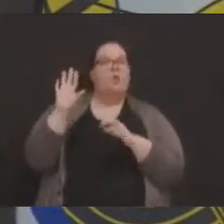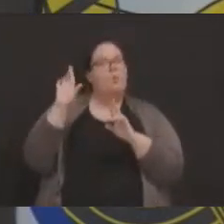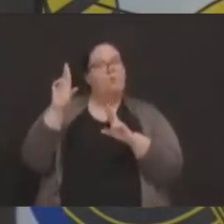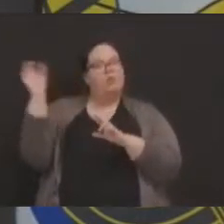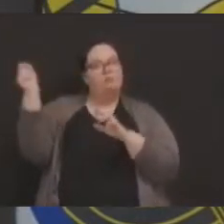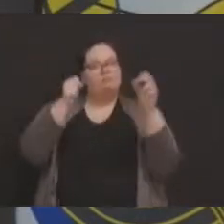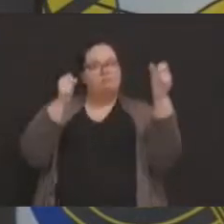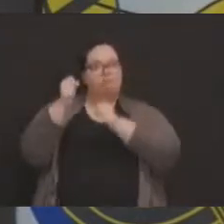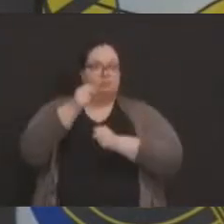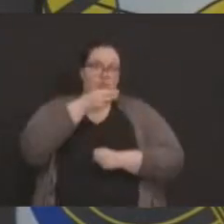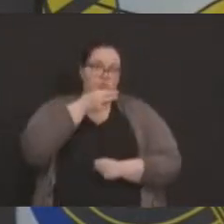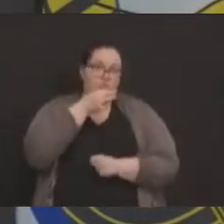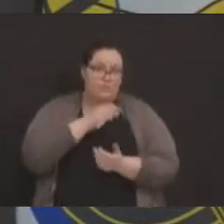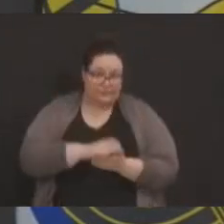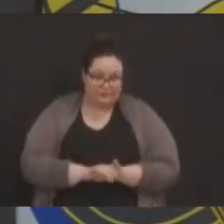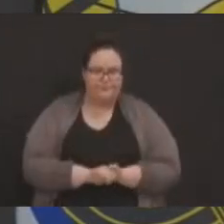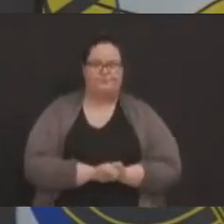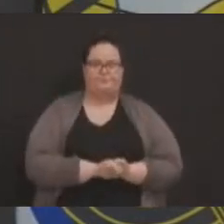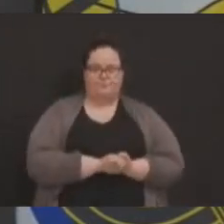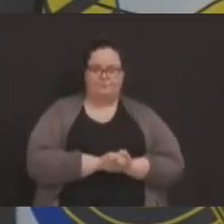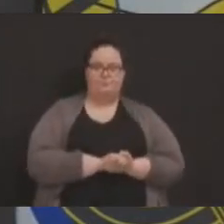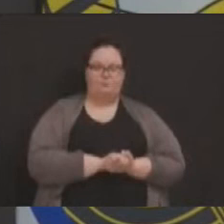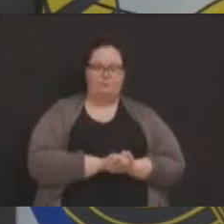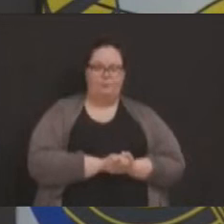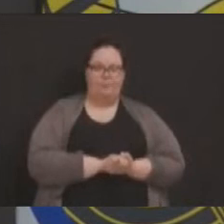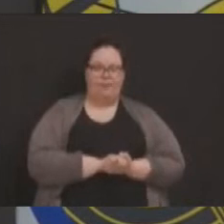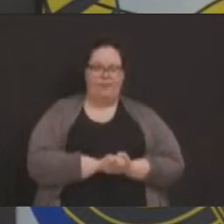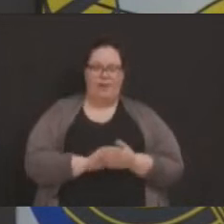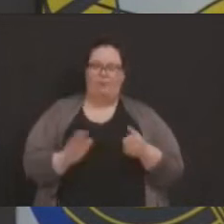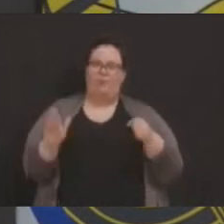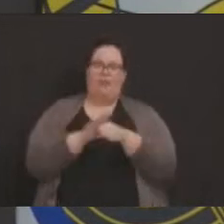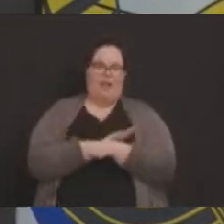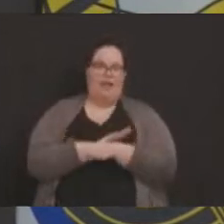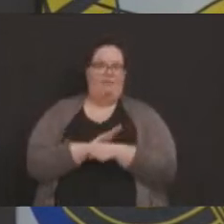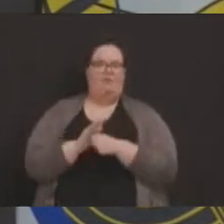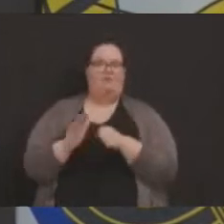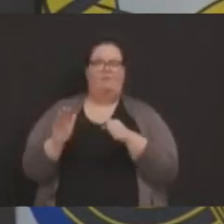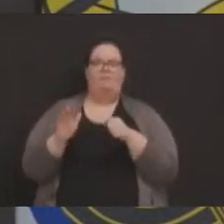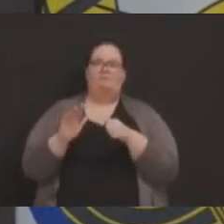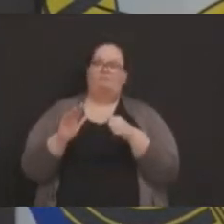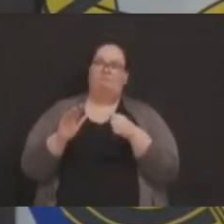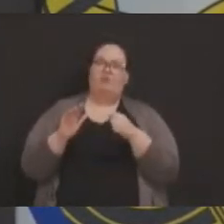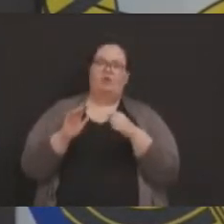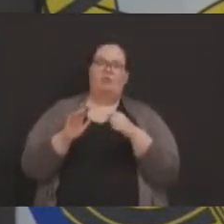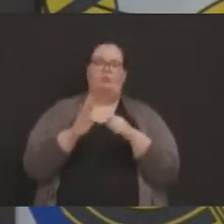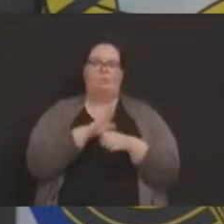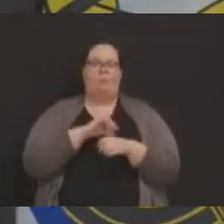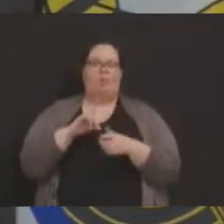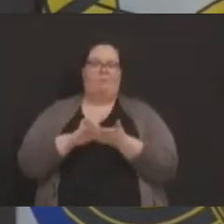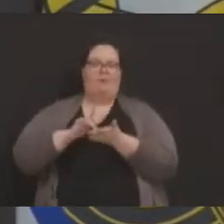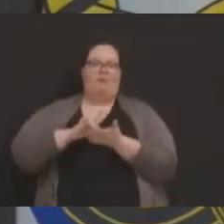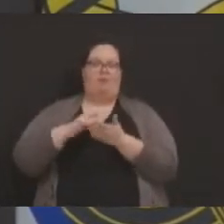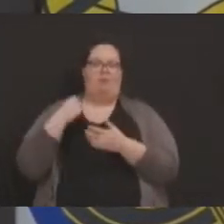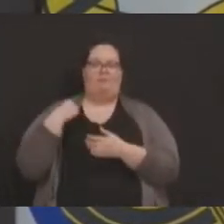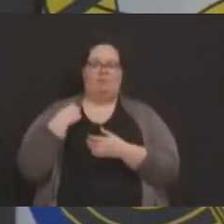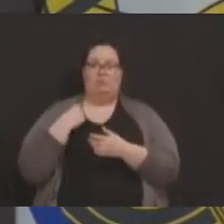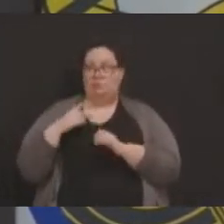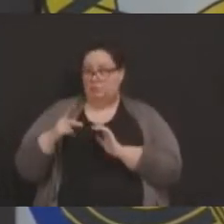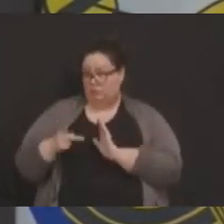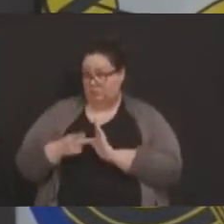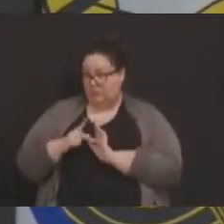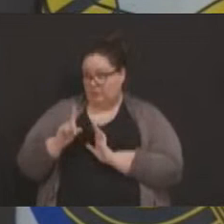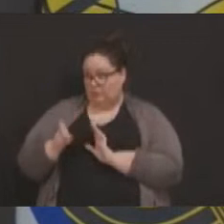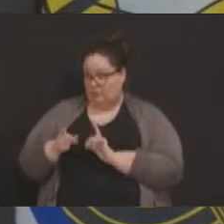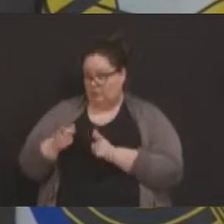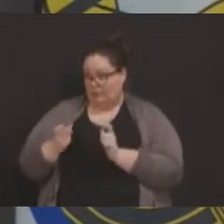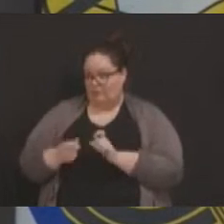follow? Yeah, that's great. Thank you. I just want to shift gears and go back to those graphics that you presented earlier, Dr. Russell. Can we have